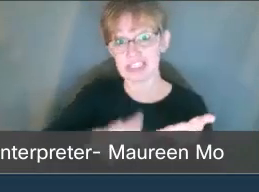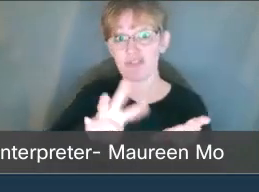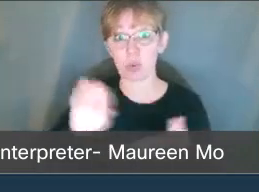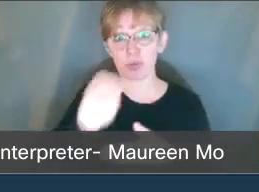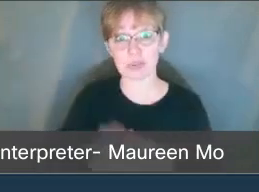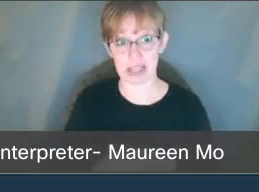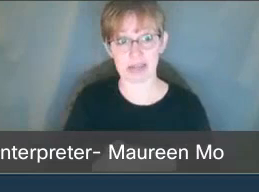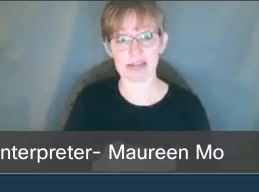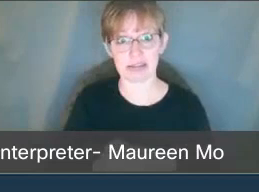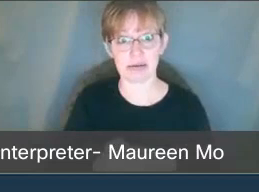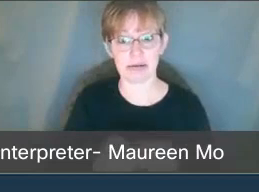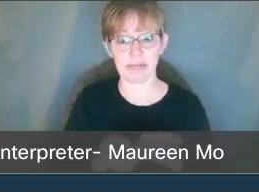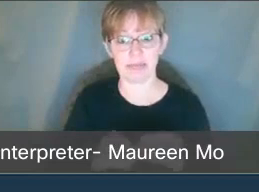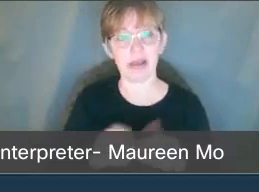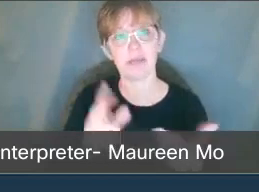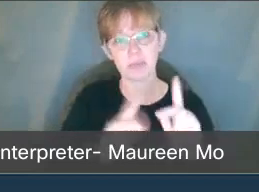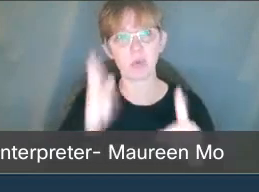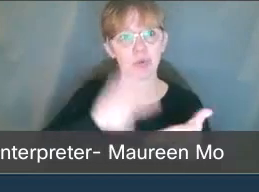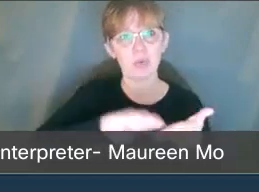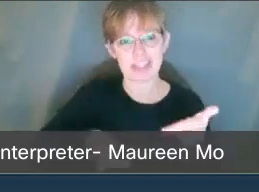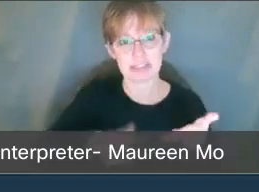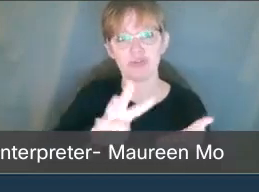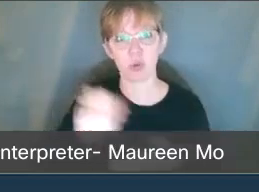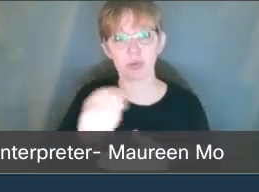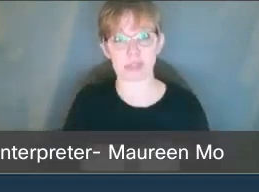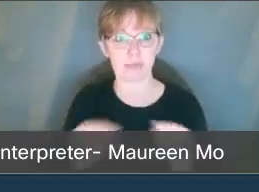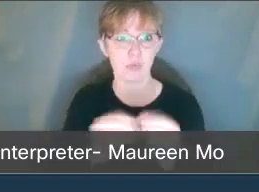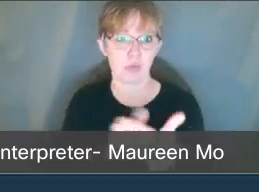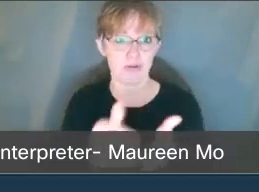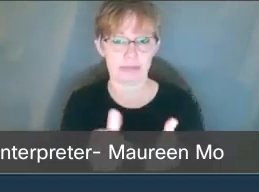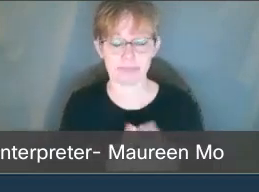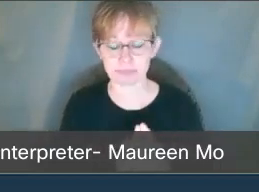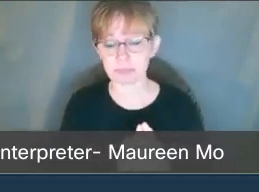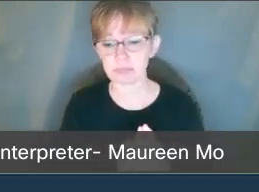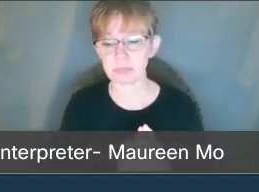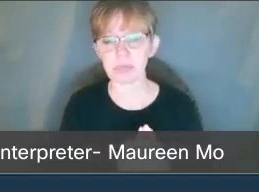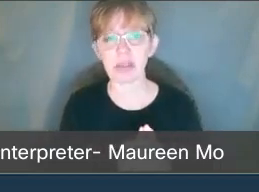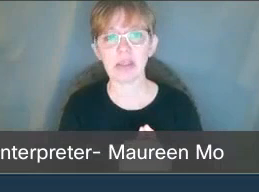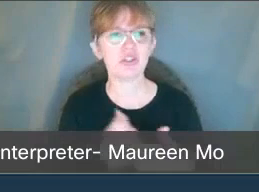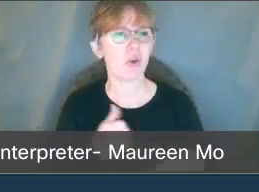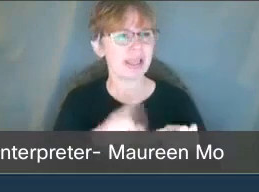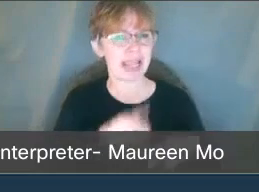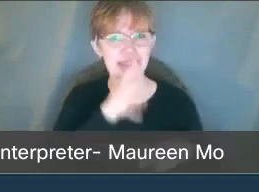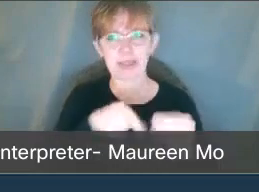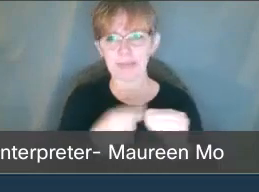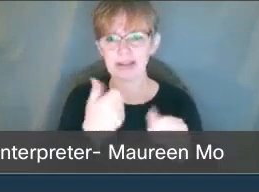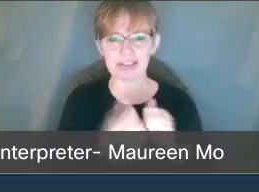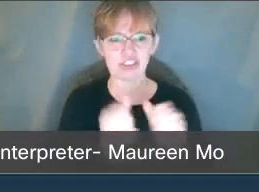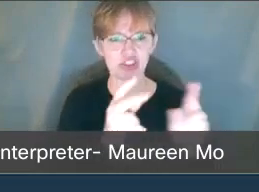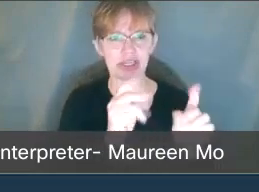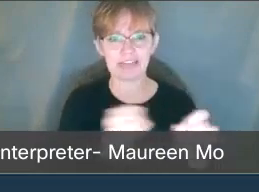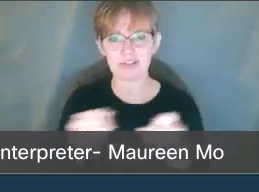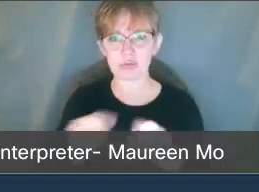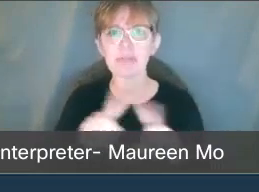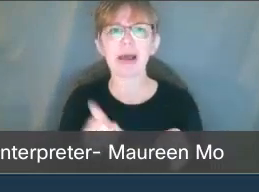time. So we're really seeing mostly, I can't speak to individually, but on average in the research, we're seeing